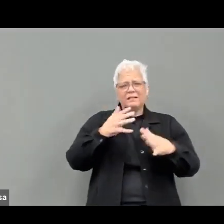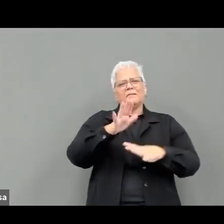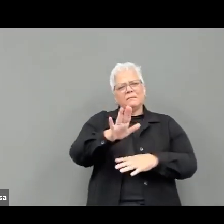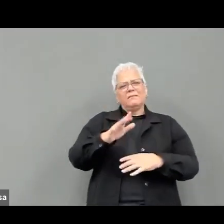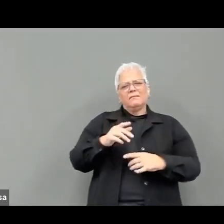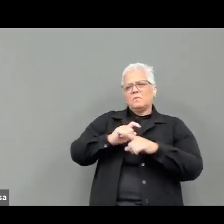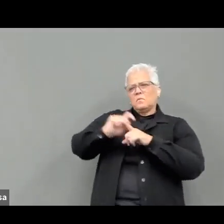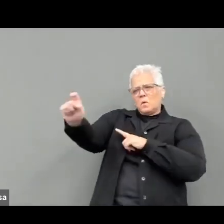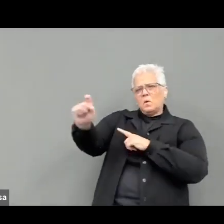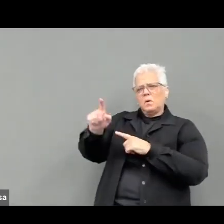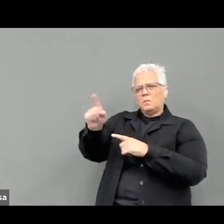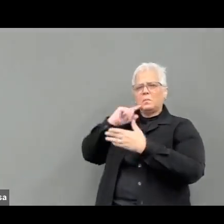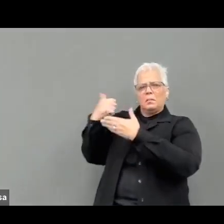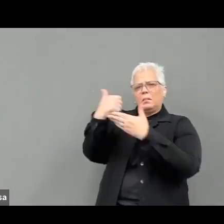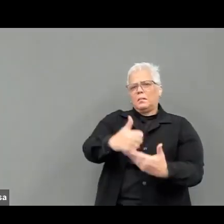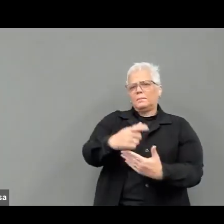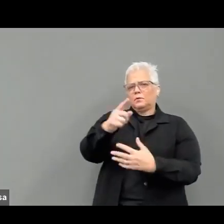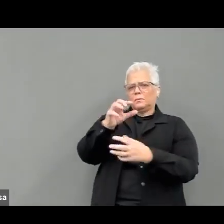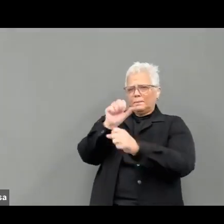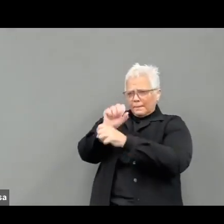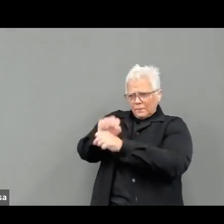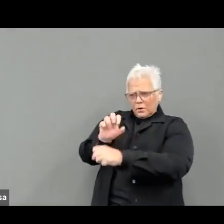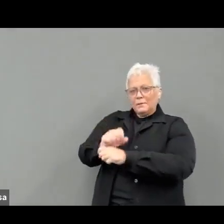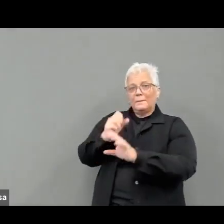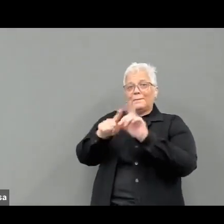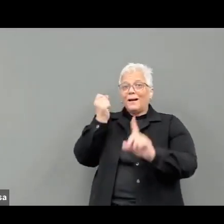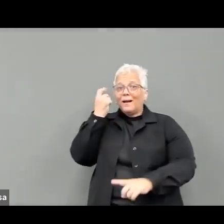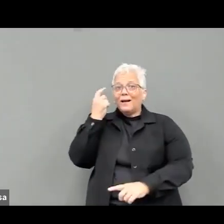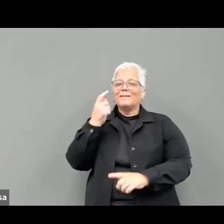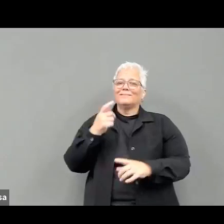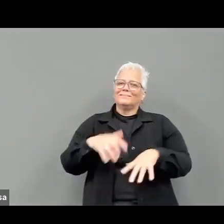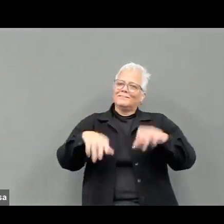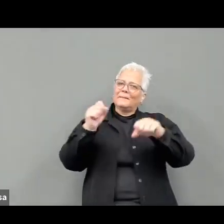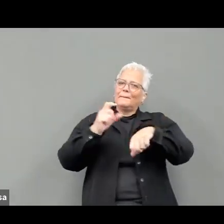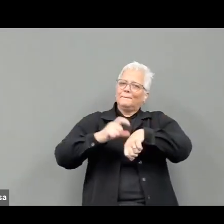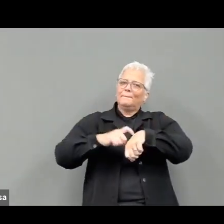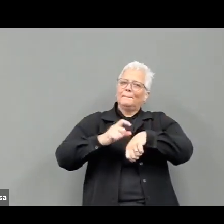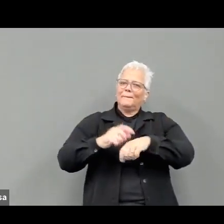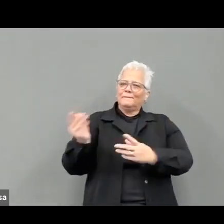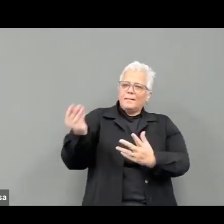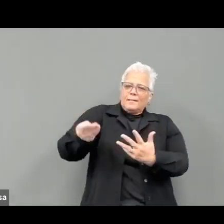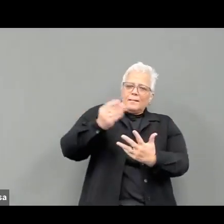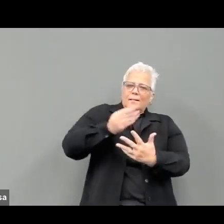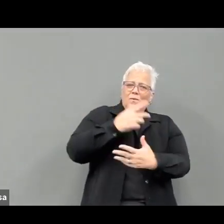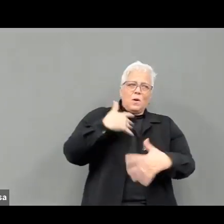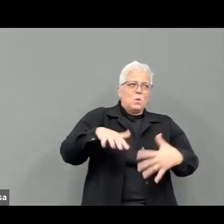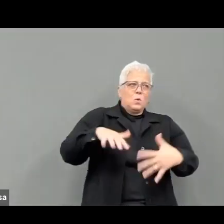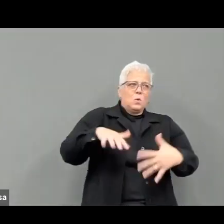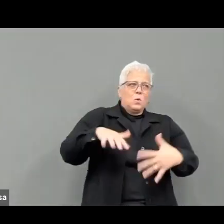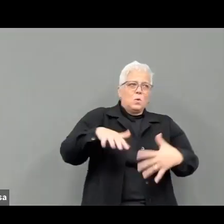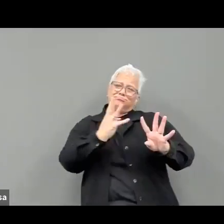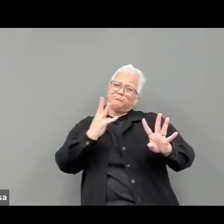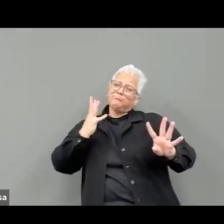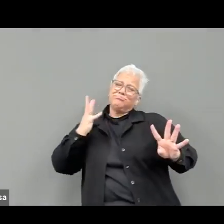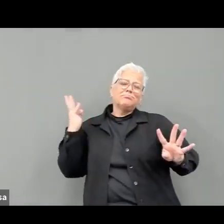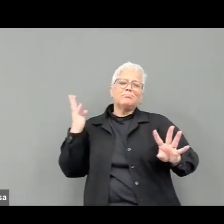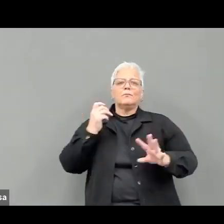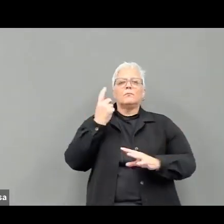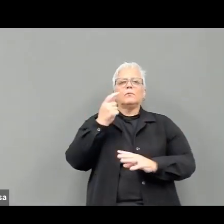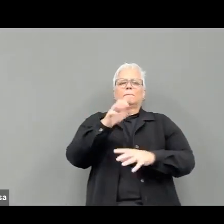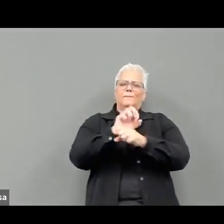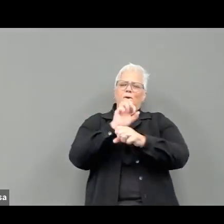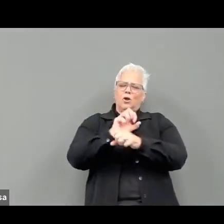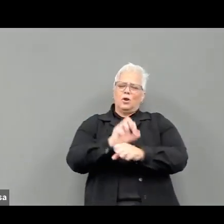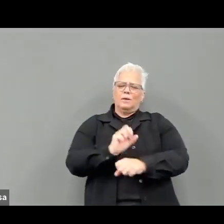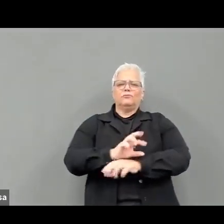be advised that high call volumes may make this challenging. The best place for information on the COVID-19 vaccine in Tulsa County is